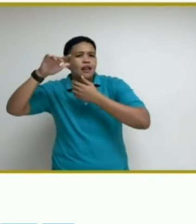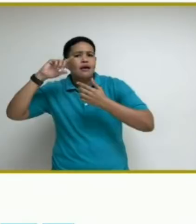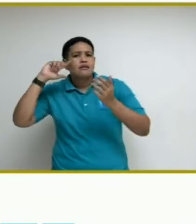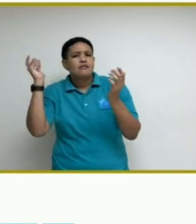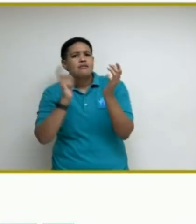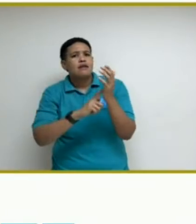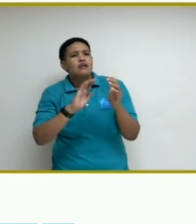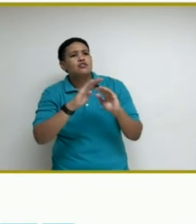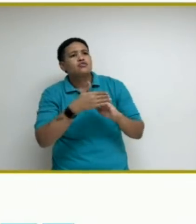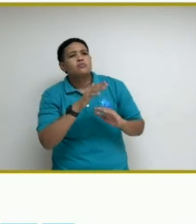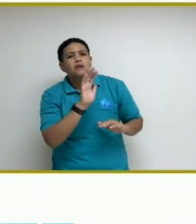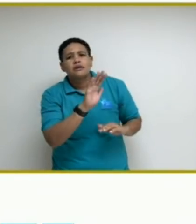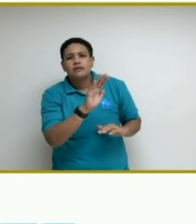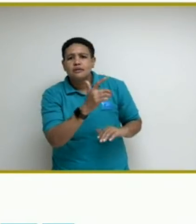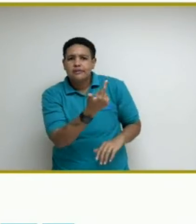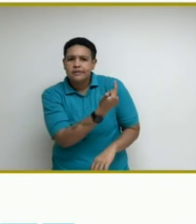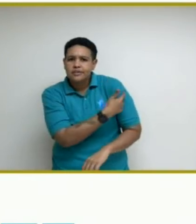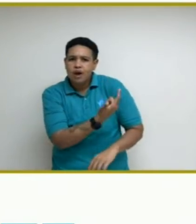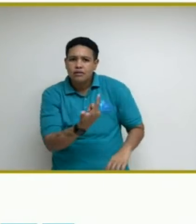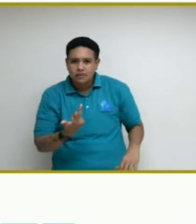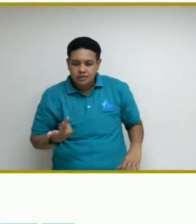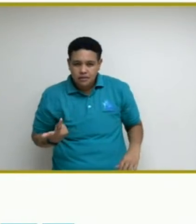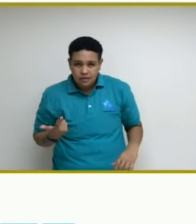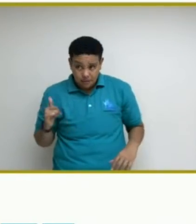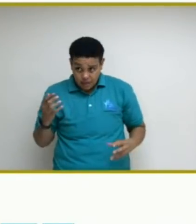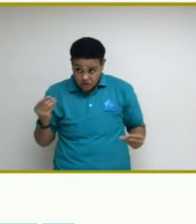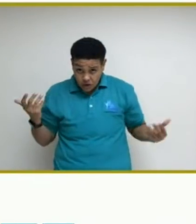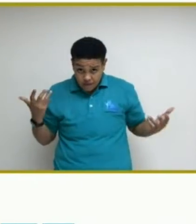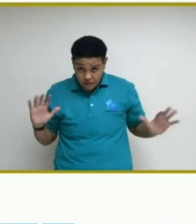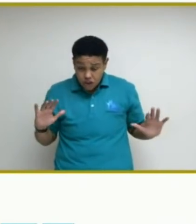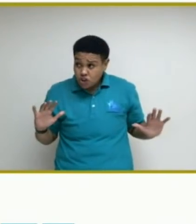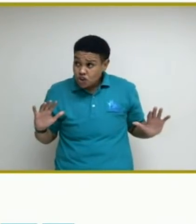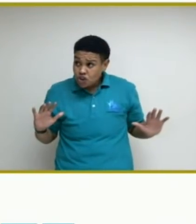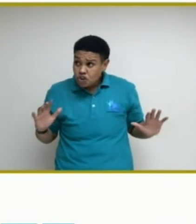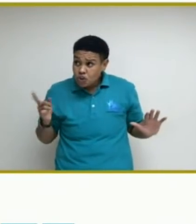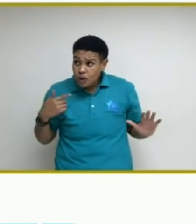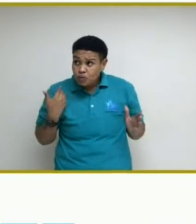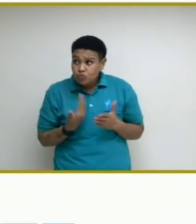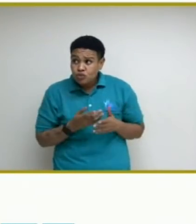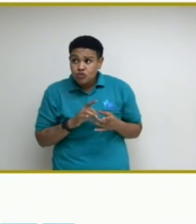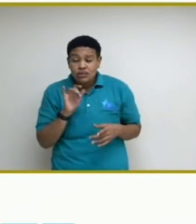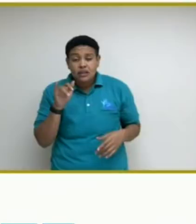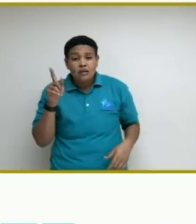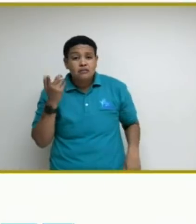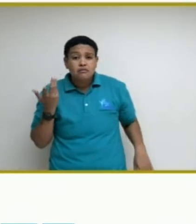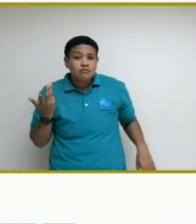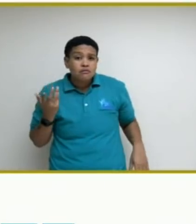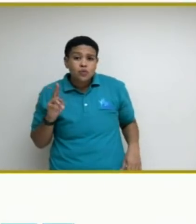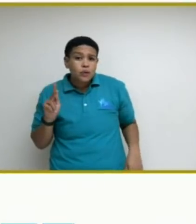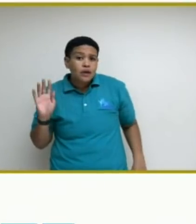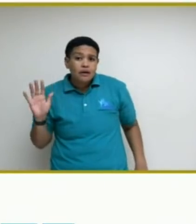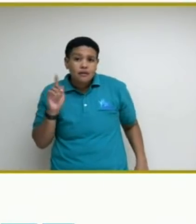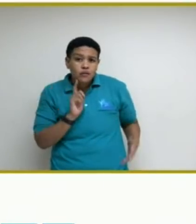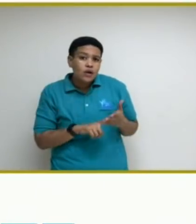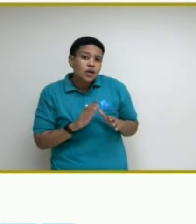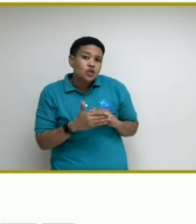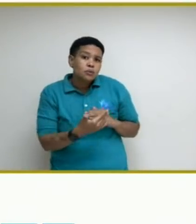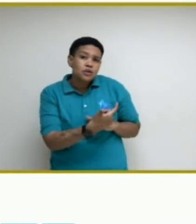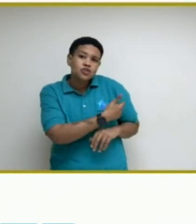recognizing our code, has that been resolved? Where are we with that? Can we get an update? Thank you.